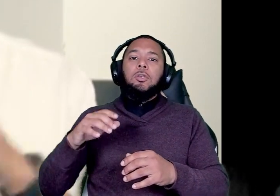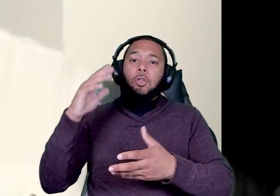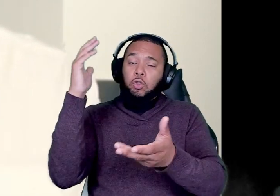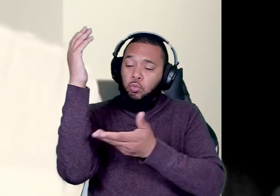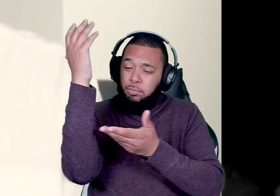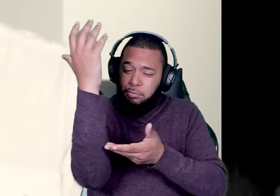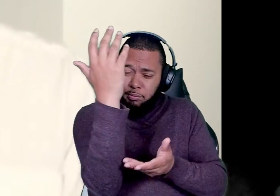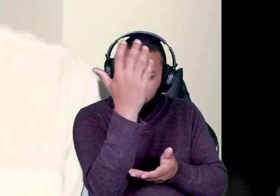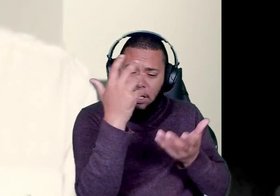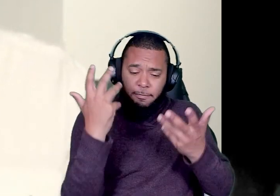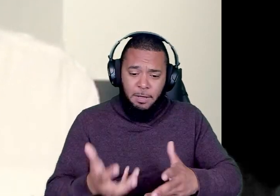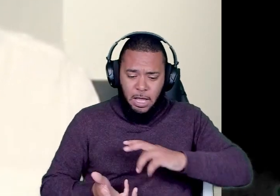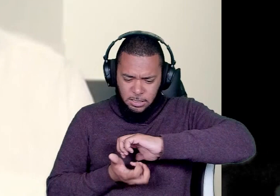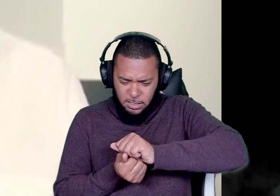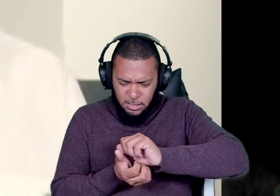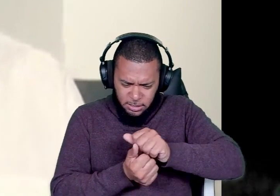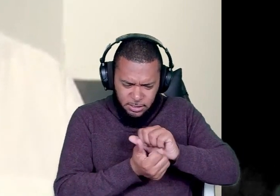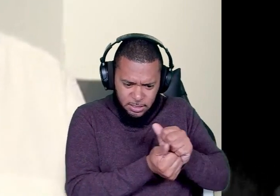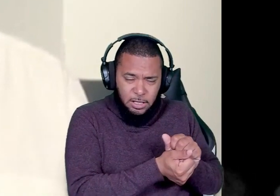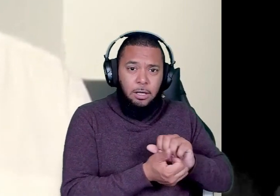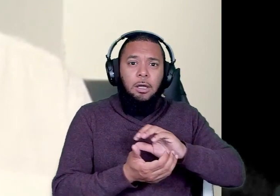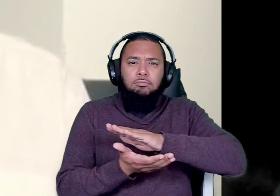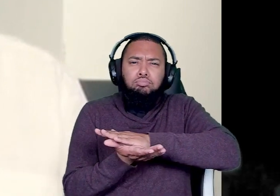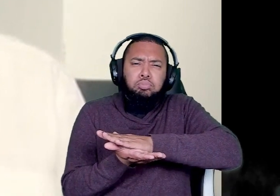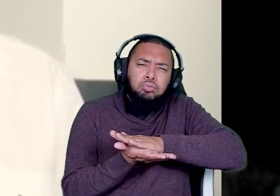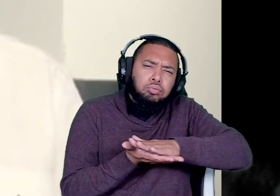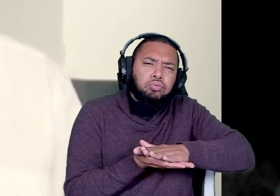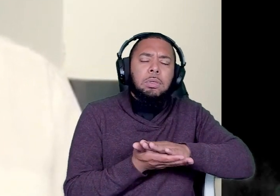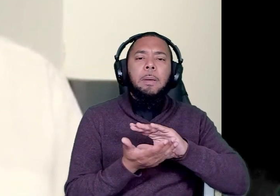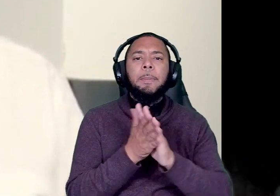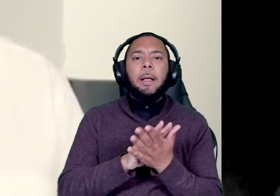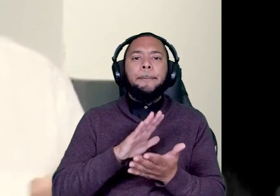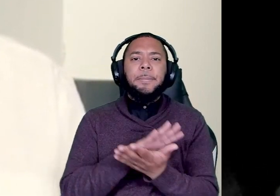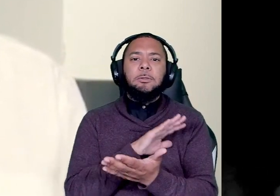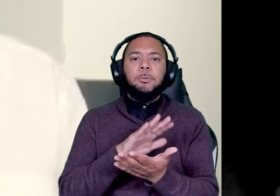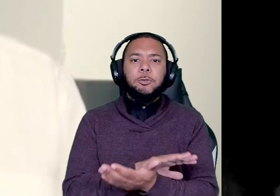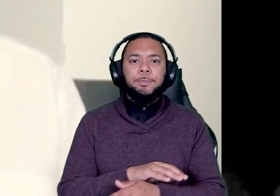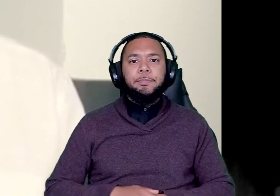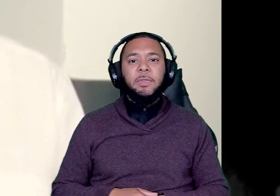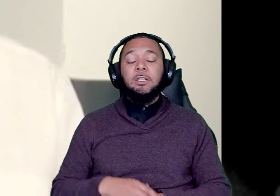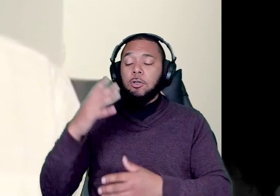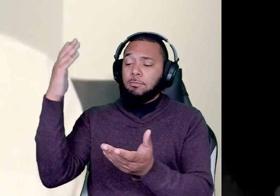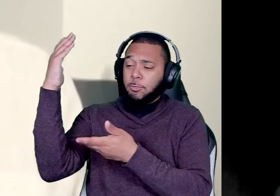then pressed out into paper. So overharvesting of trees leading to